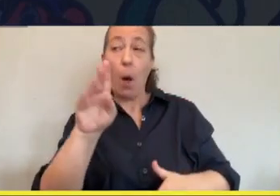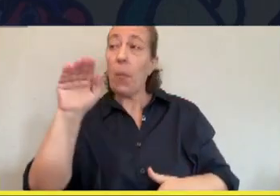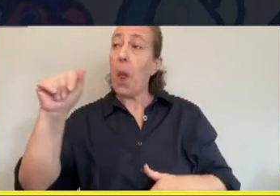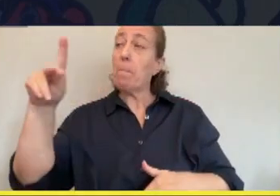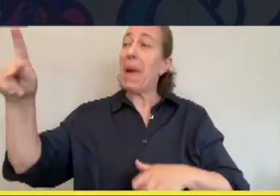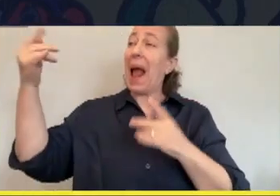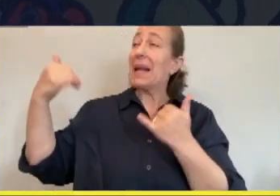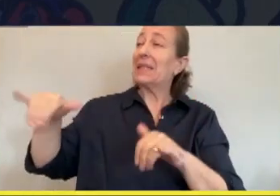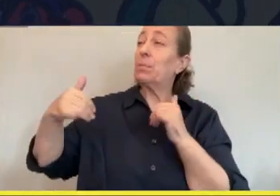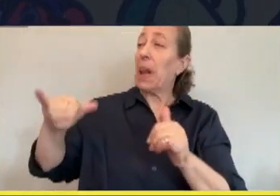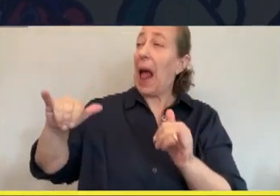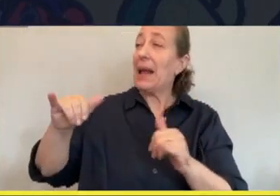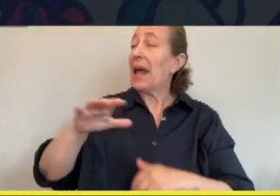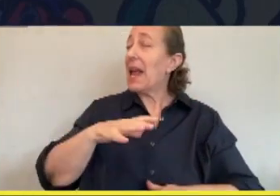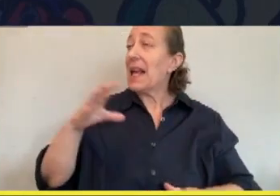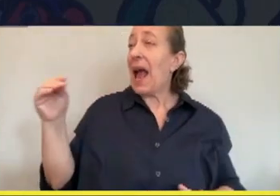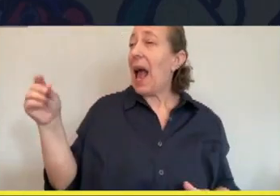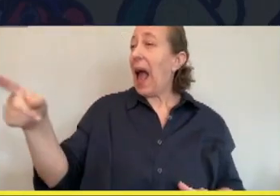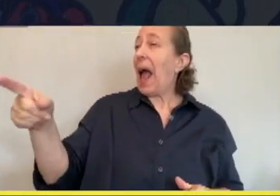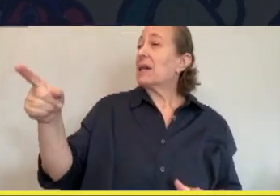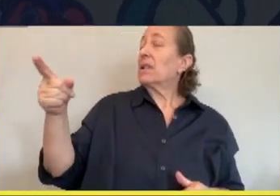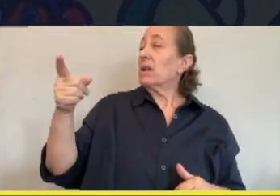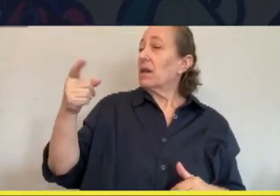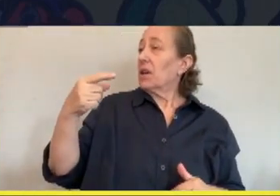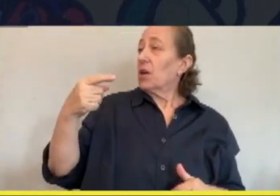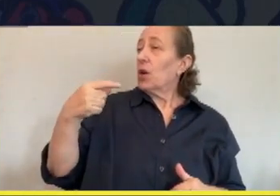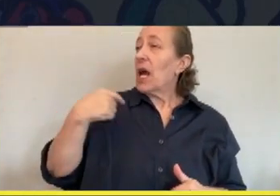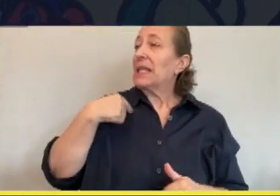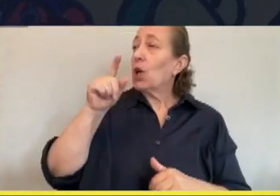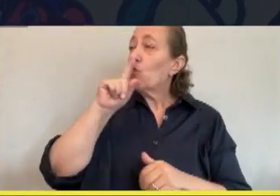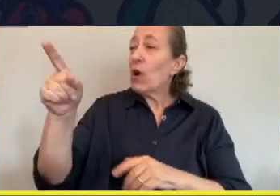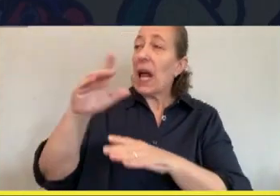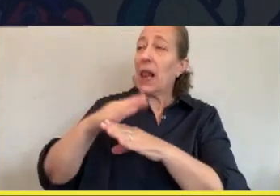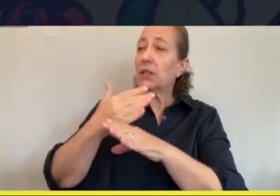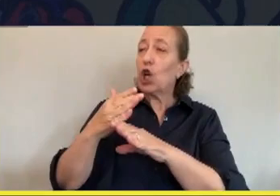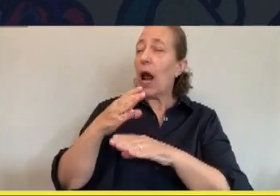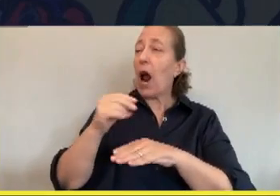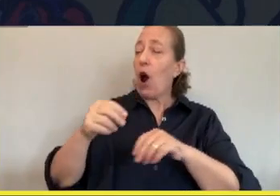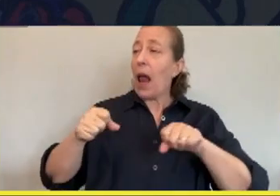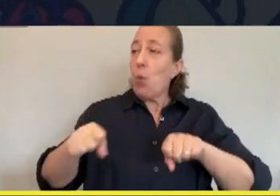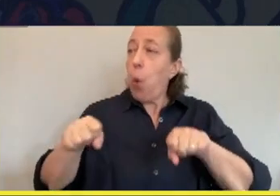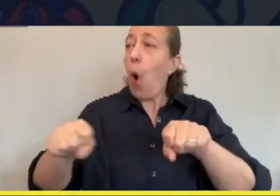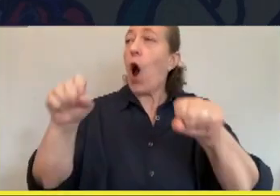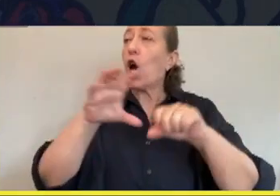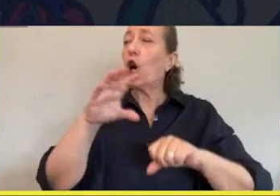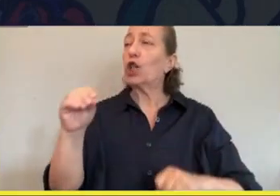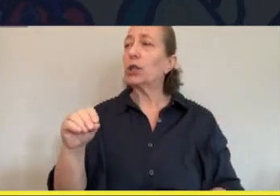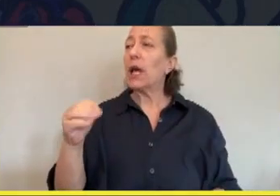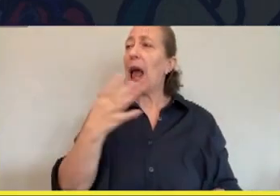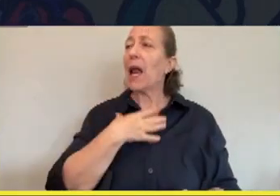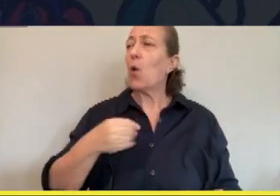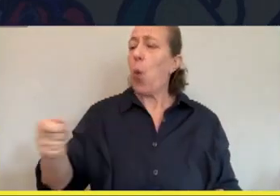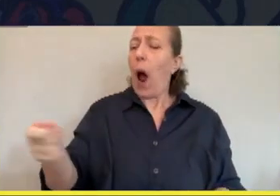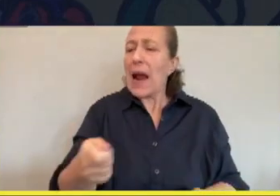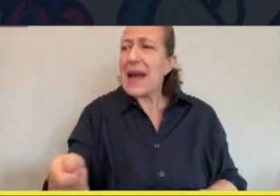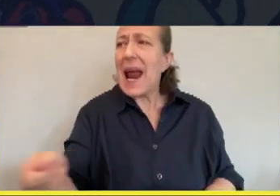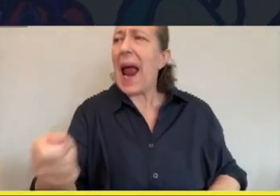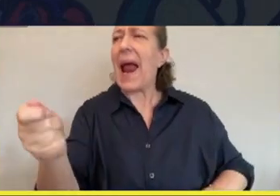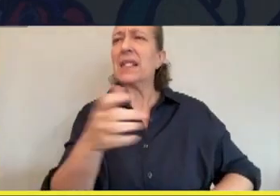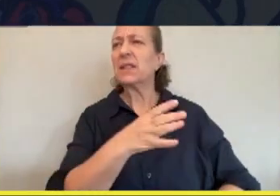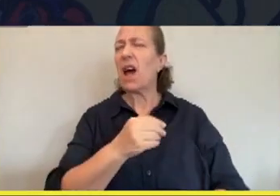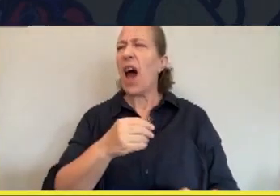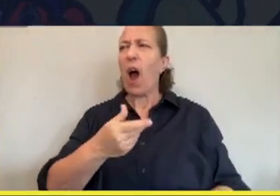wood is full of wheelchairs and walkers and people with white canes, and we are goddamn